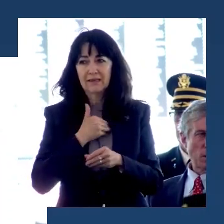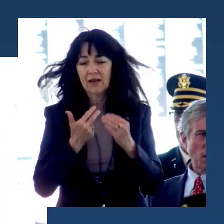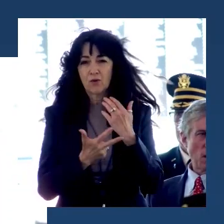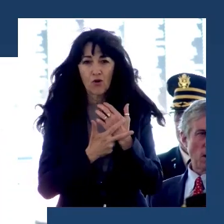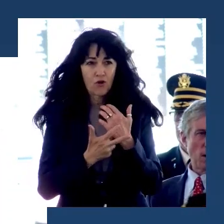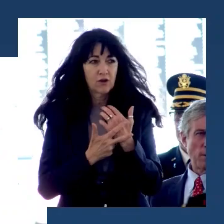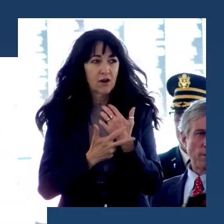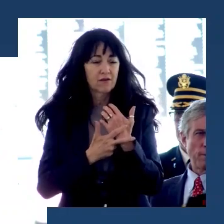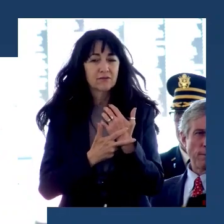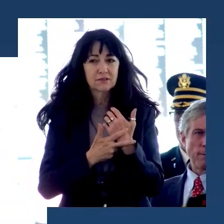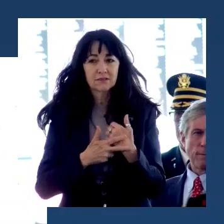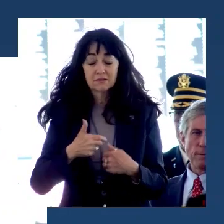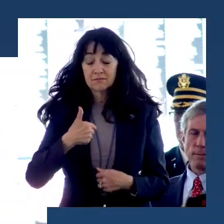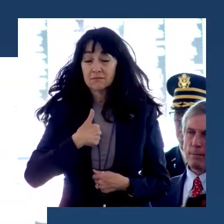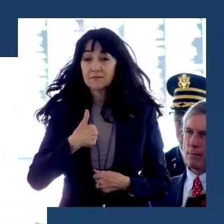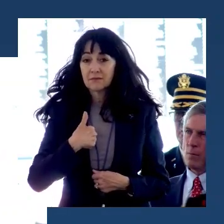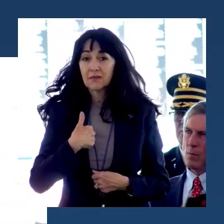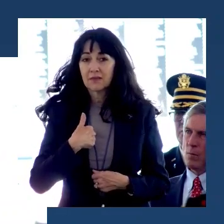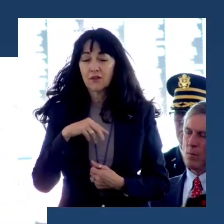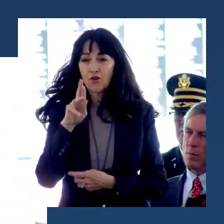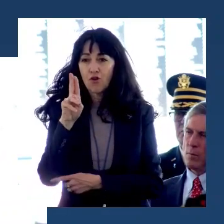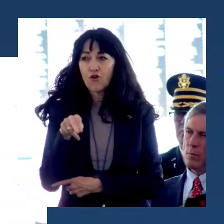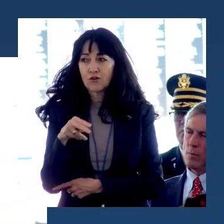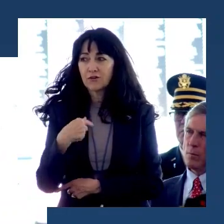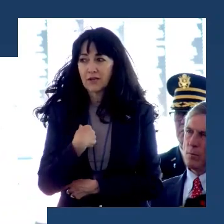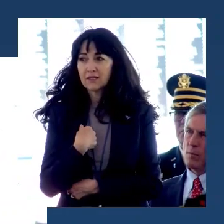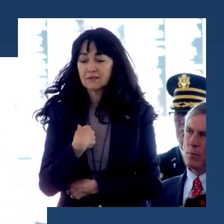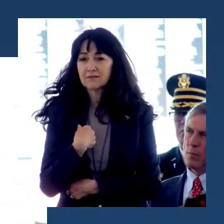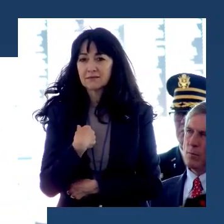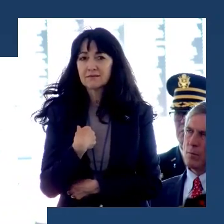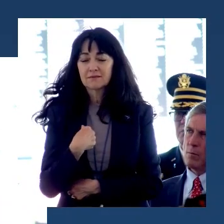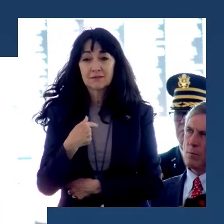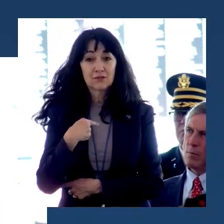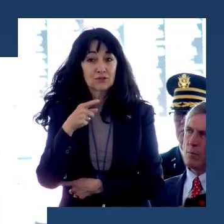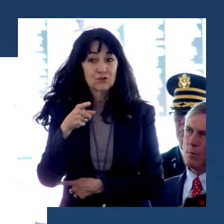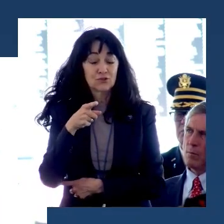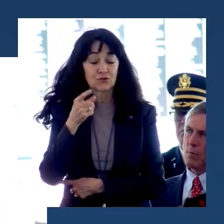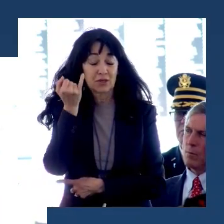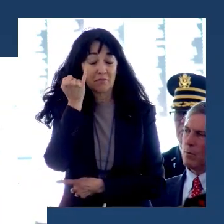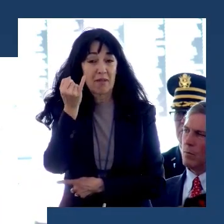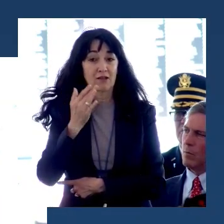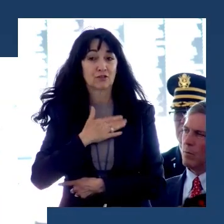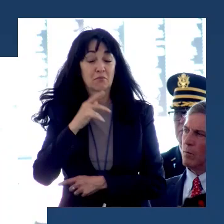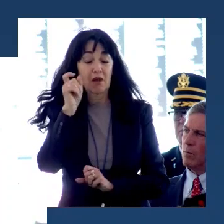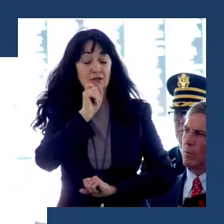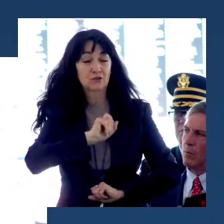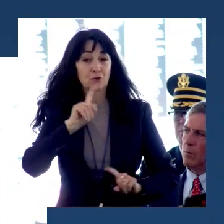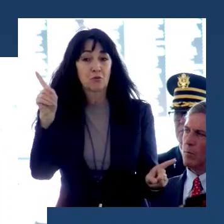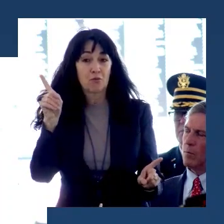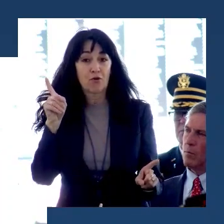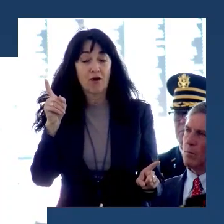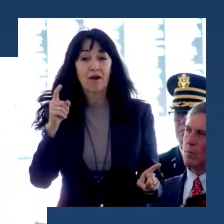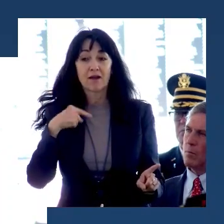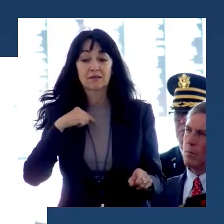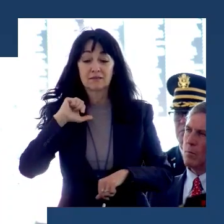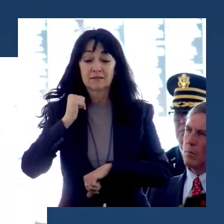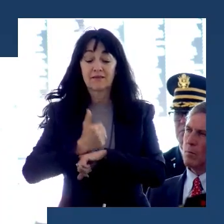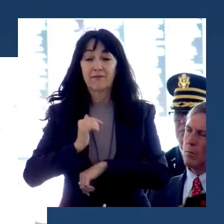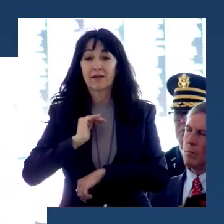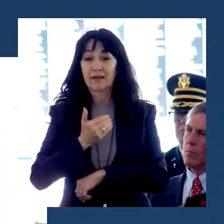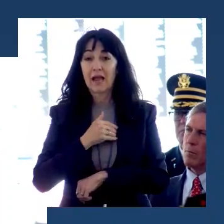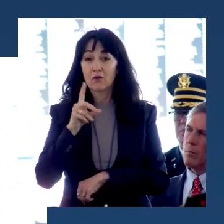So I am a registered nurse, as we were talking about, so I imagine my surprise when I found in our national